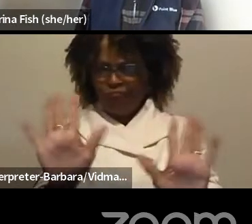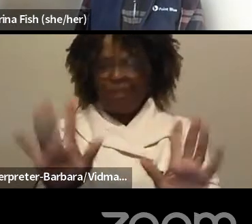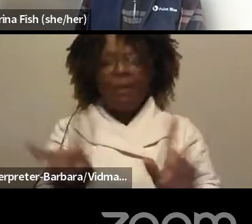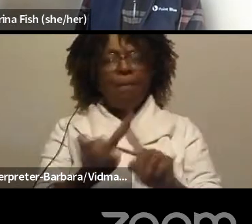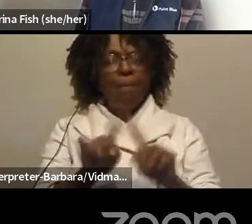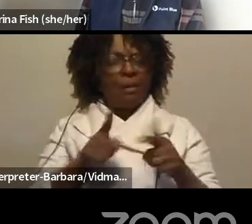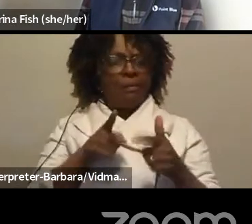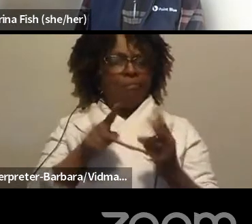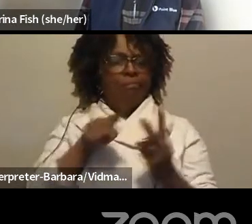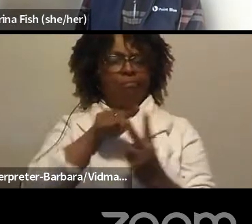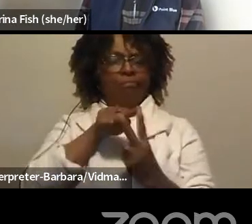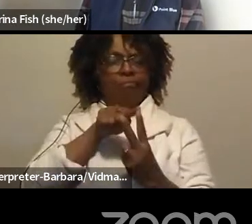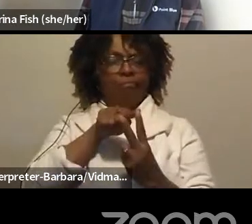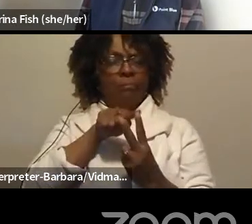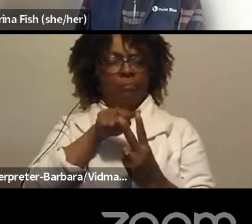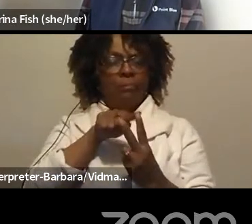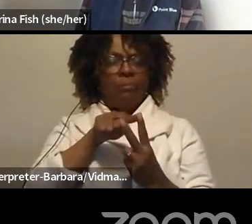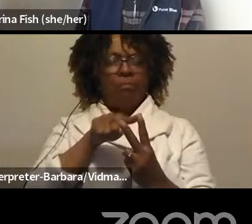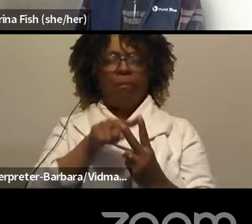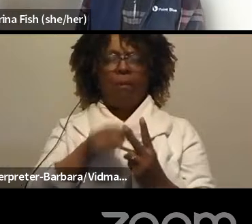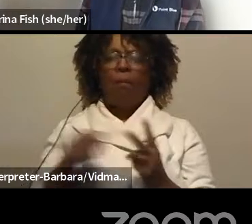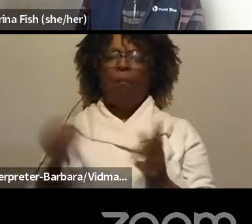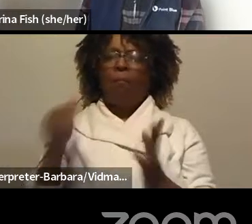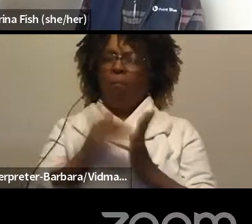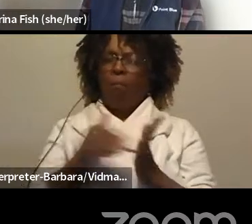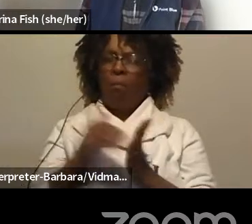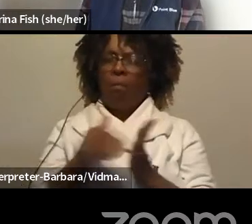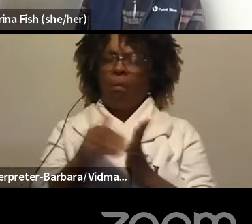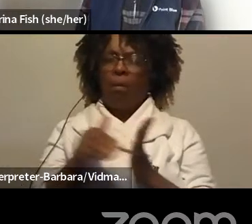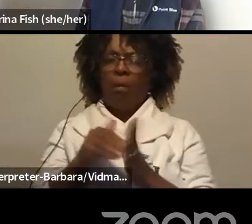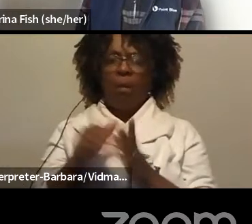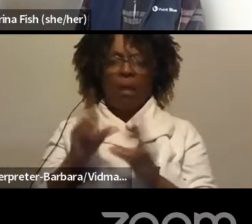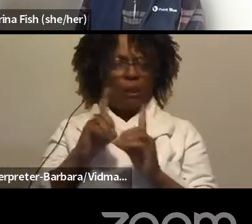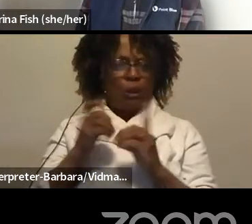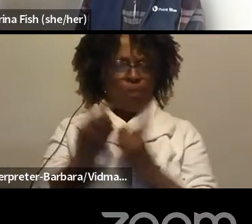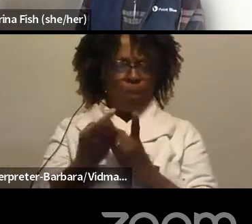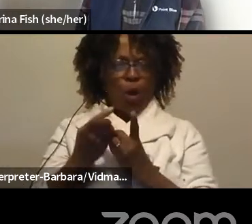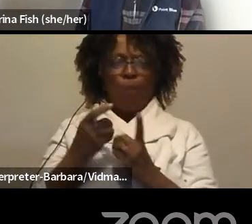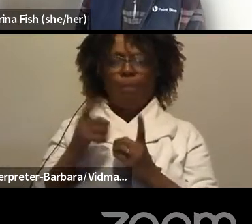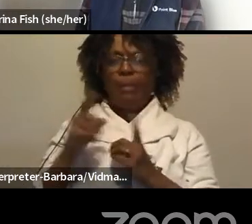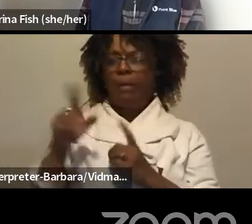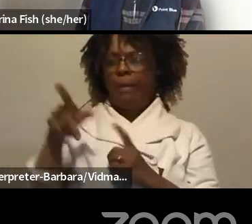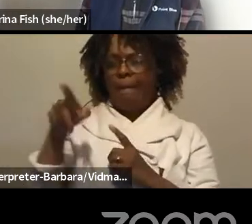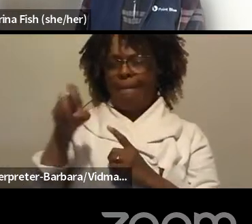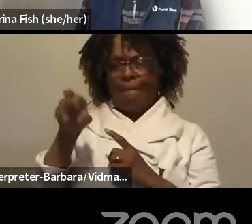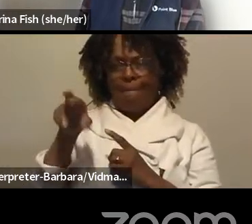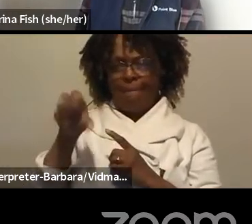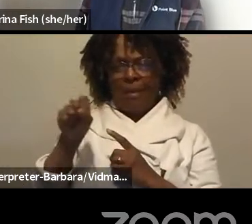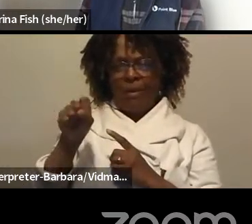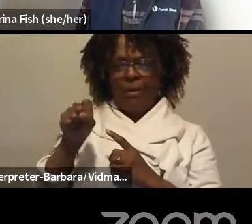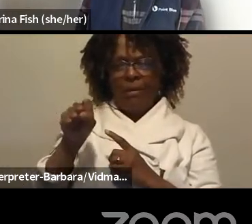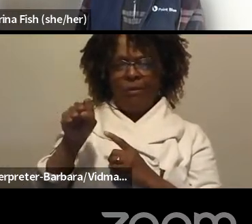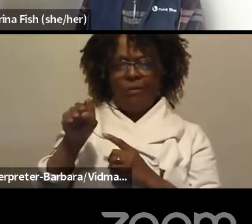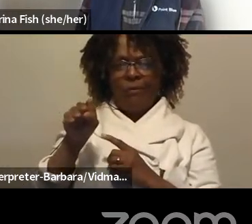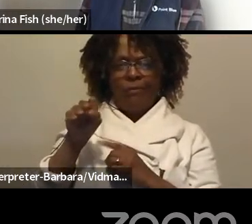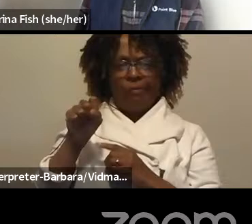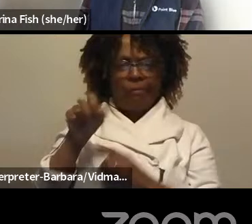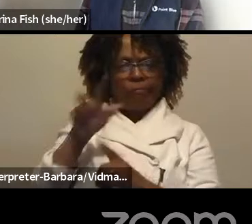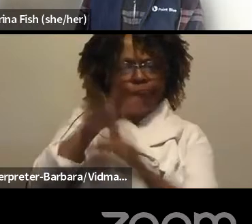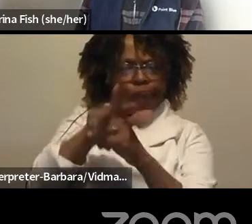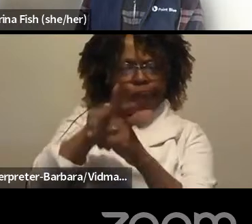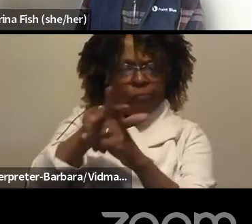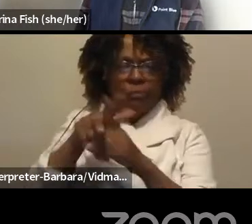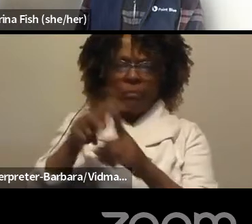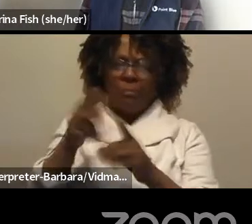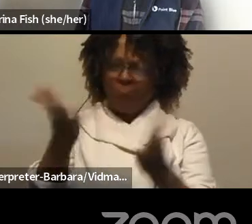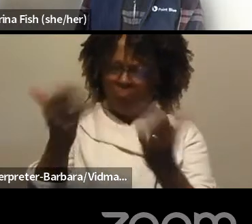is, are you often asked by your department or peers to speak about diversity or inclusion issues? If so, how and when do